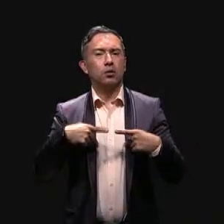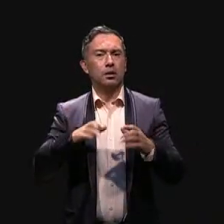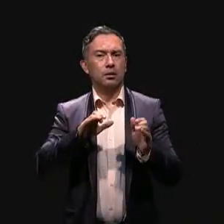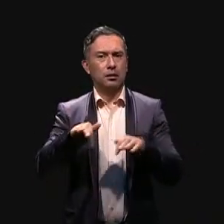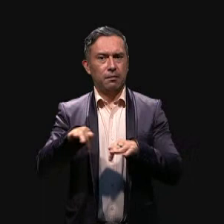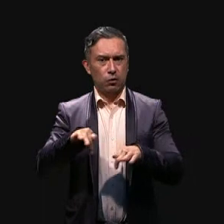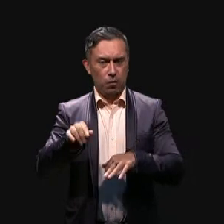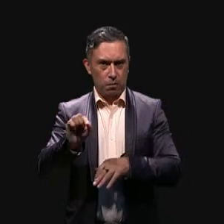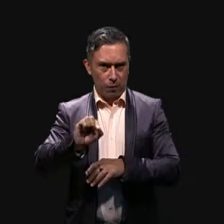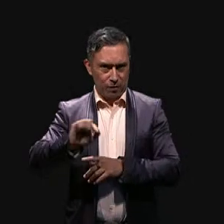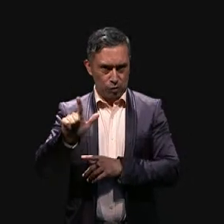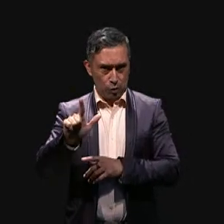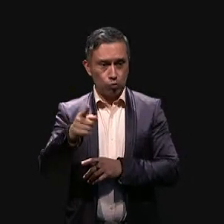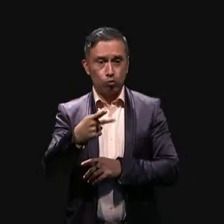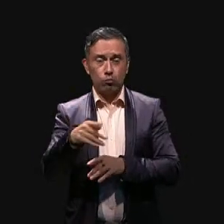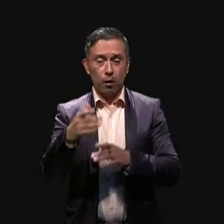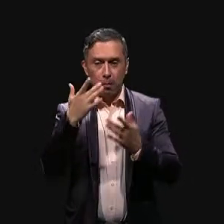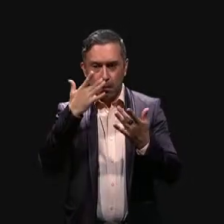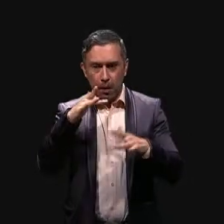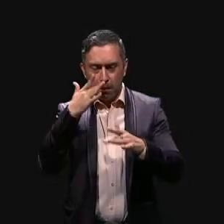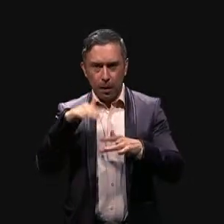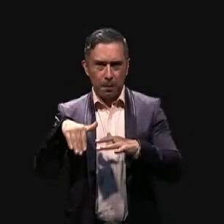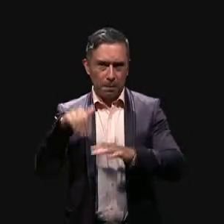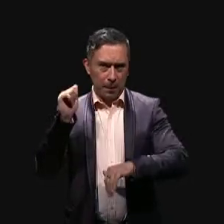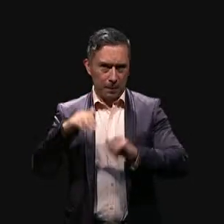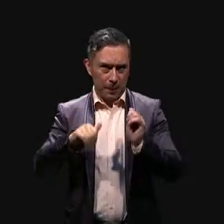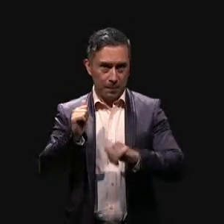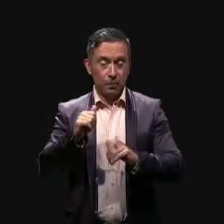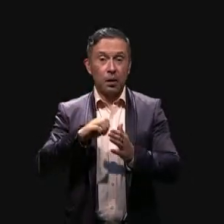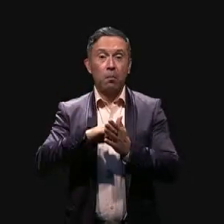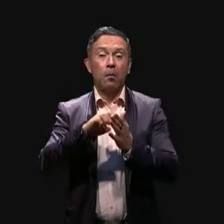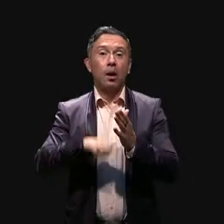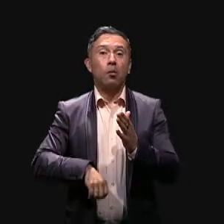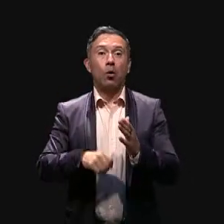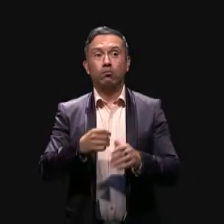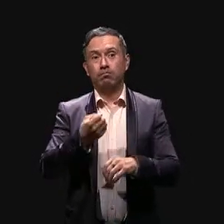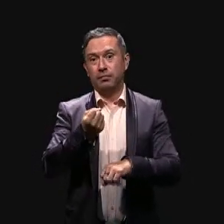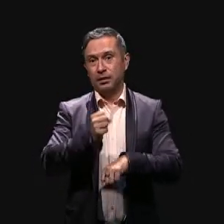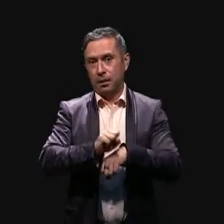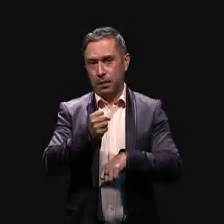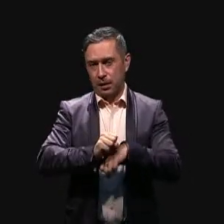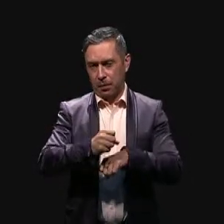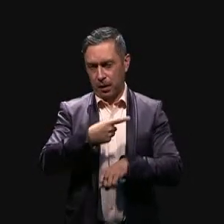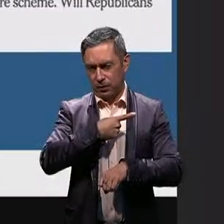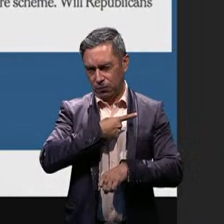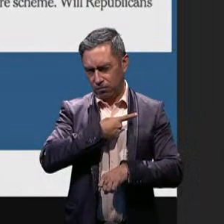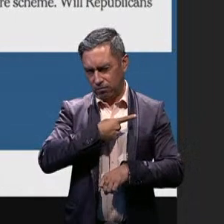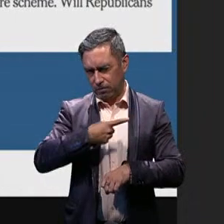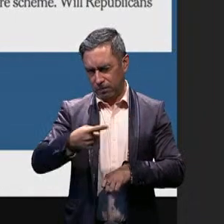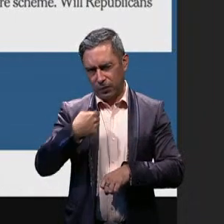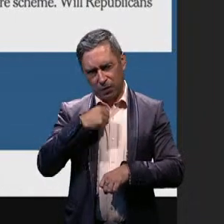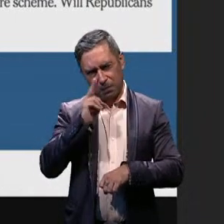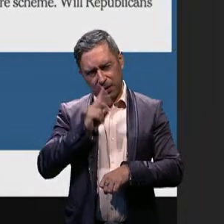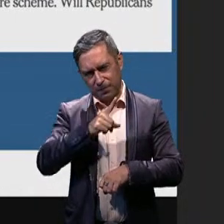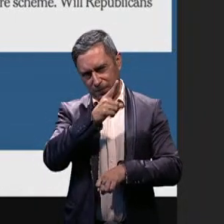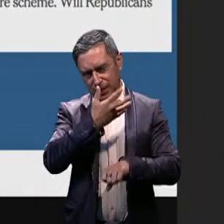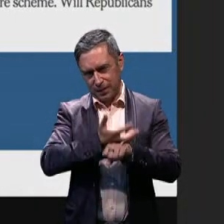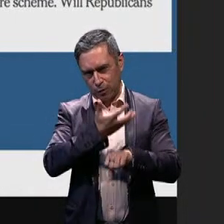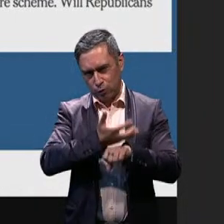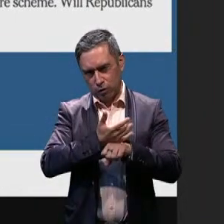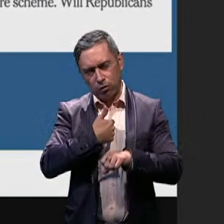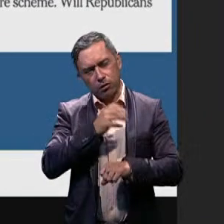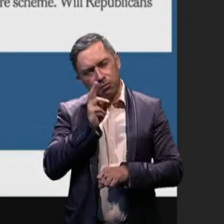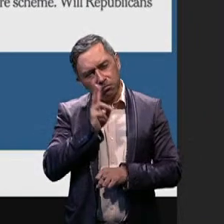even just in the last week or two in the United States is we've seen in New Mexico,